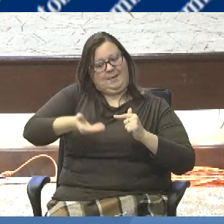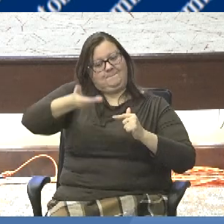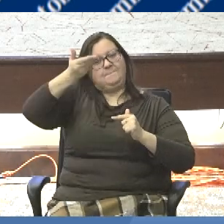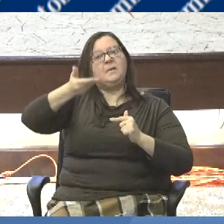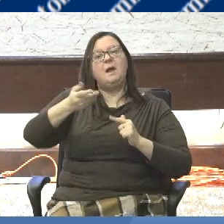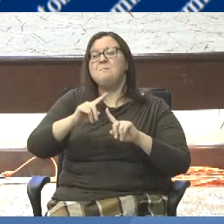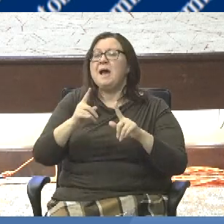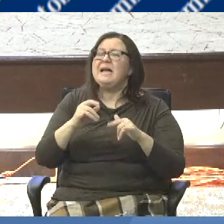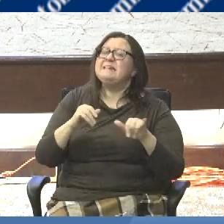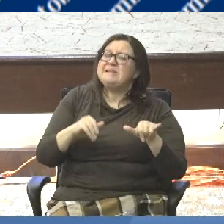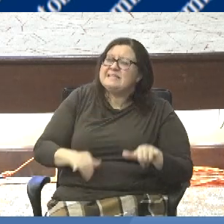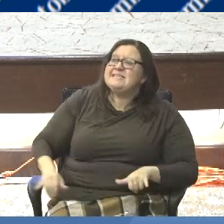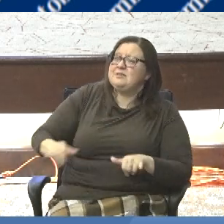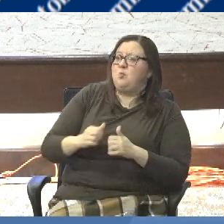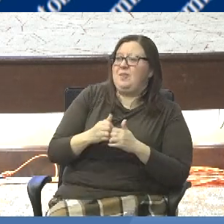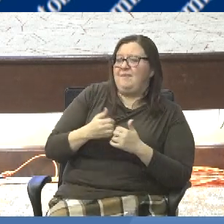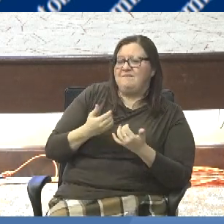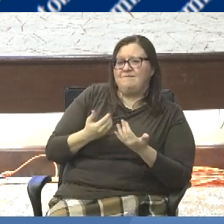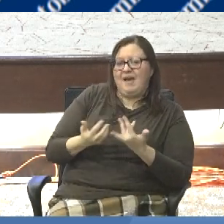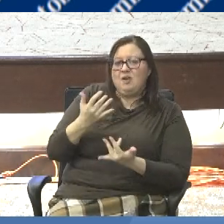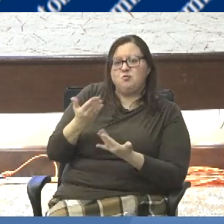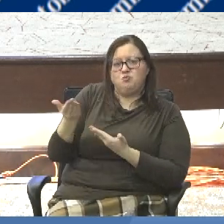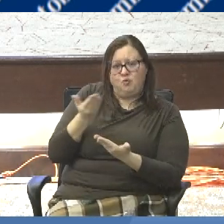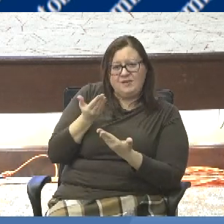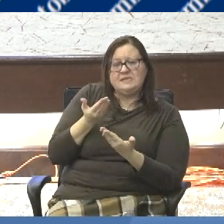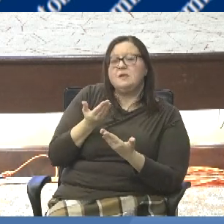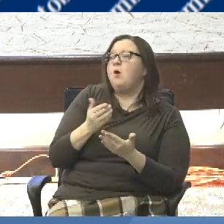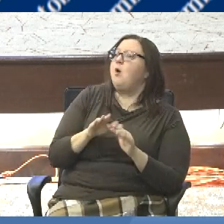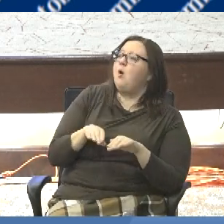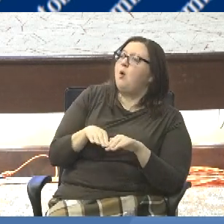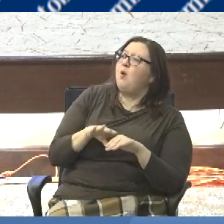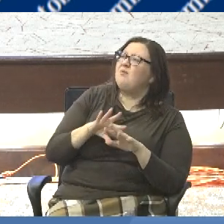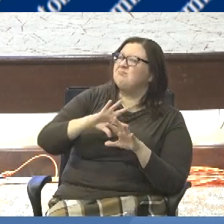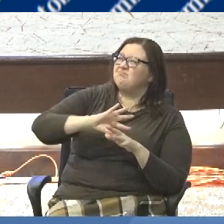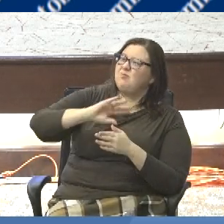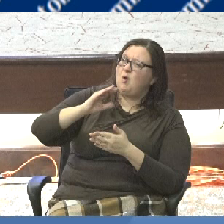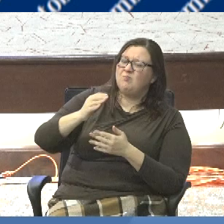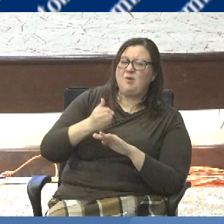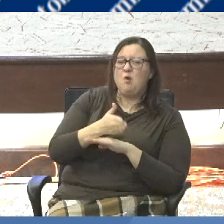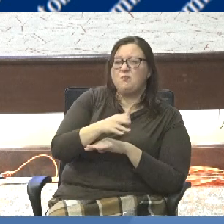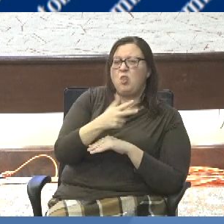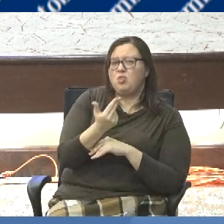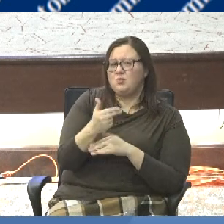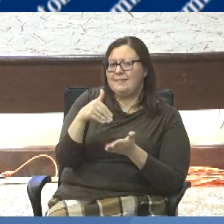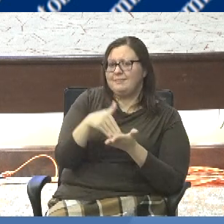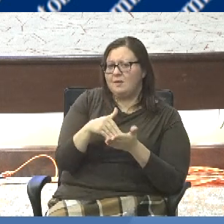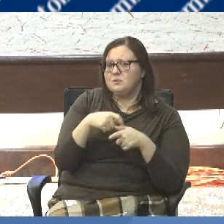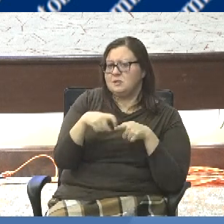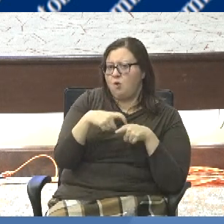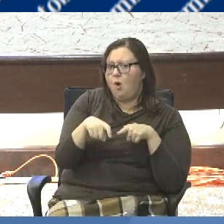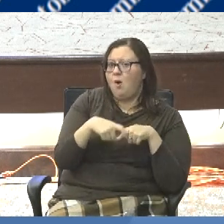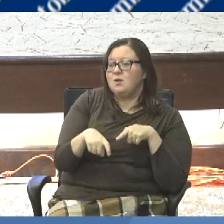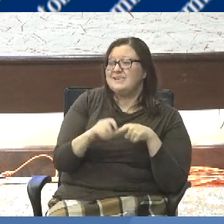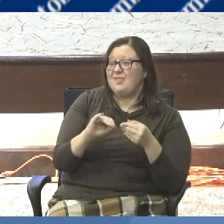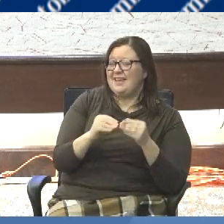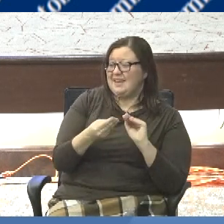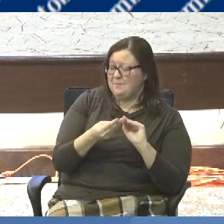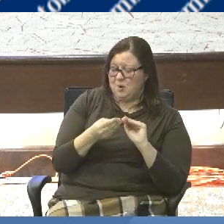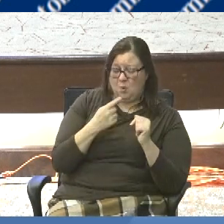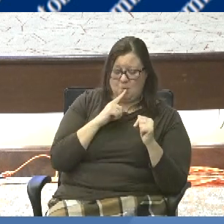pretty consistent with the fire service. Again, we have over 13,000 calls, so it's much harder to make an impact on those numbers. You have to